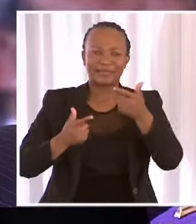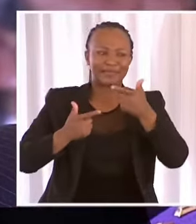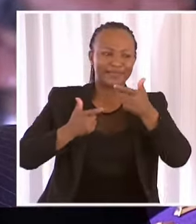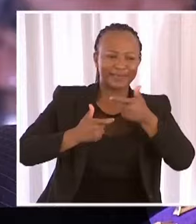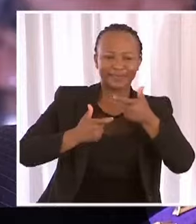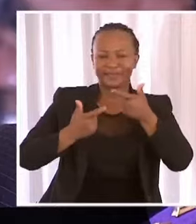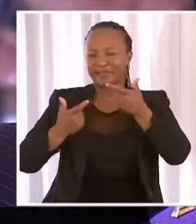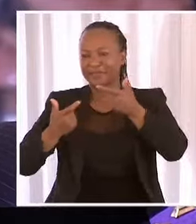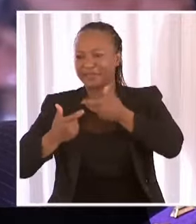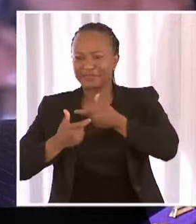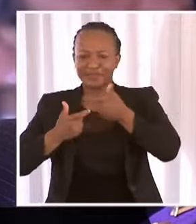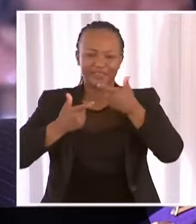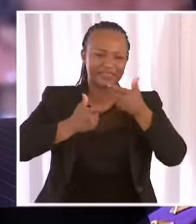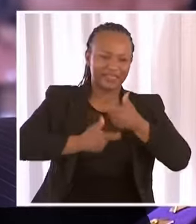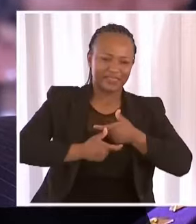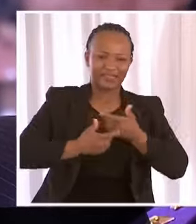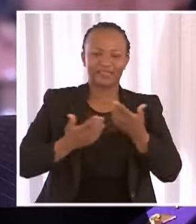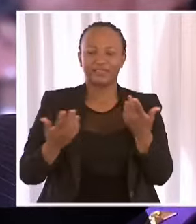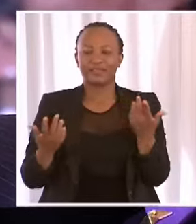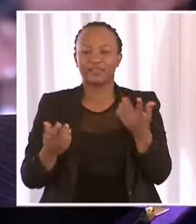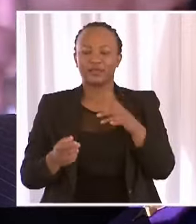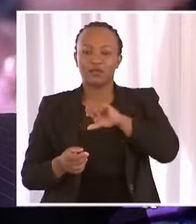Comrade Ronnie was saying he was